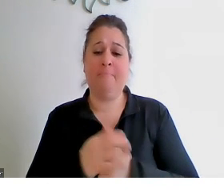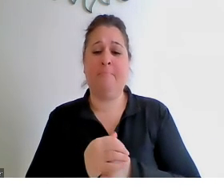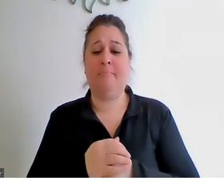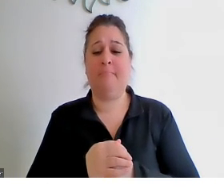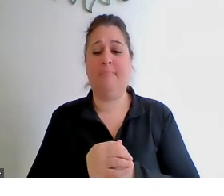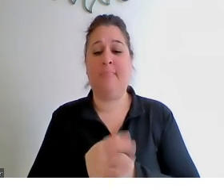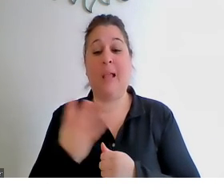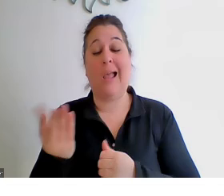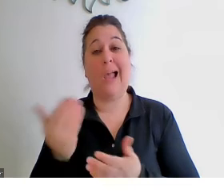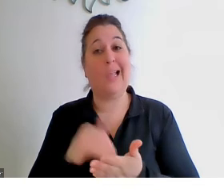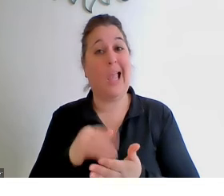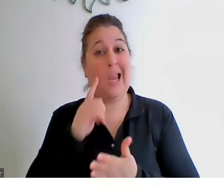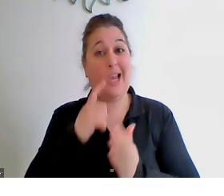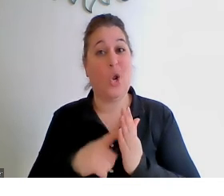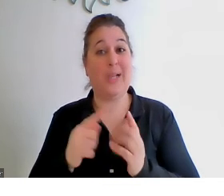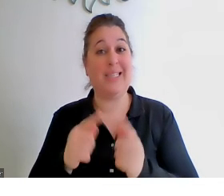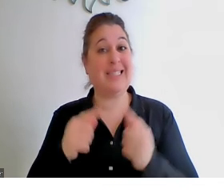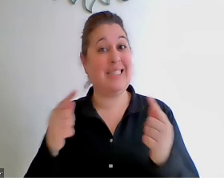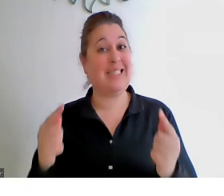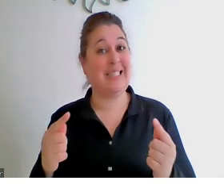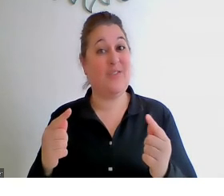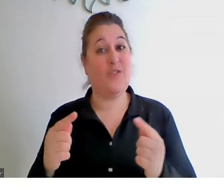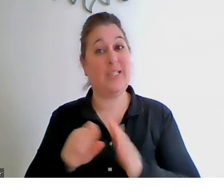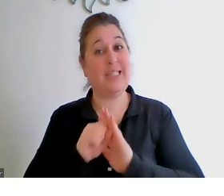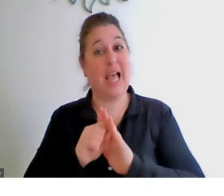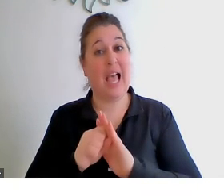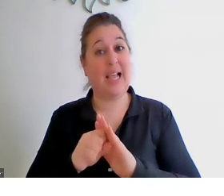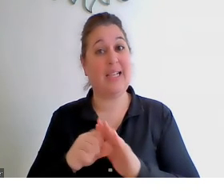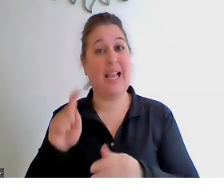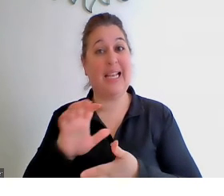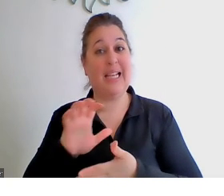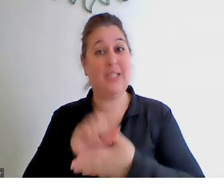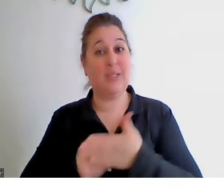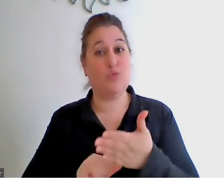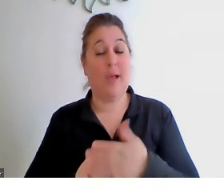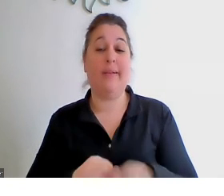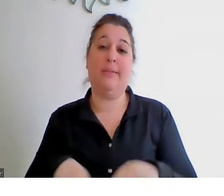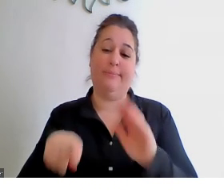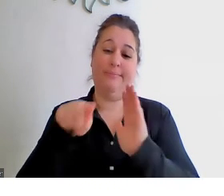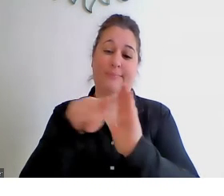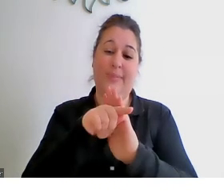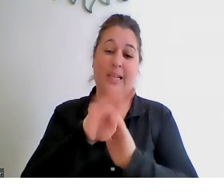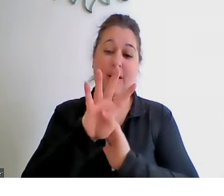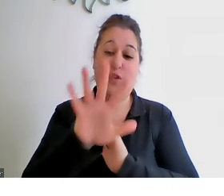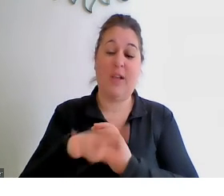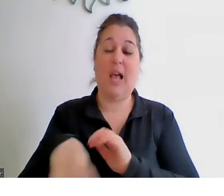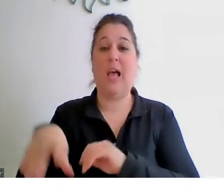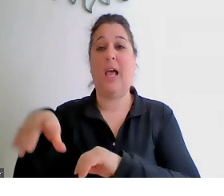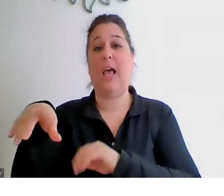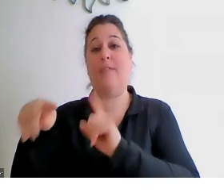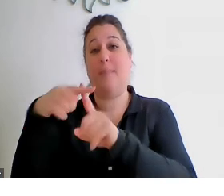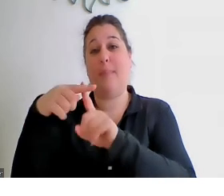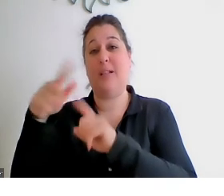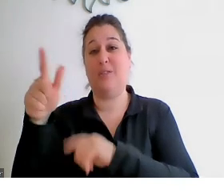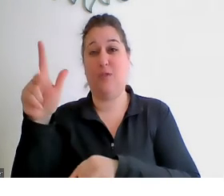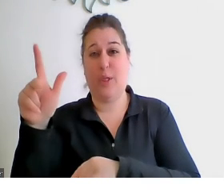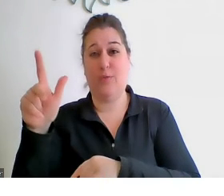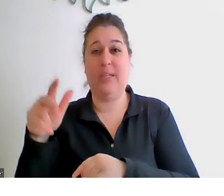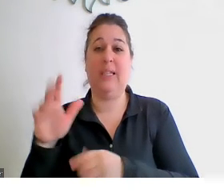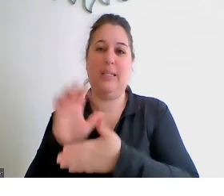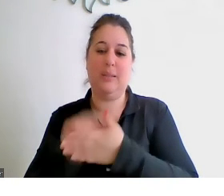Okay, now let me look at number 12. Different sign, subtract. Okay, 45 minus 23,